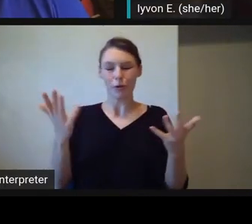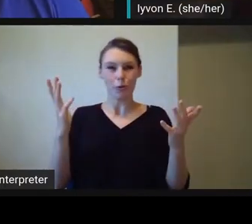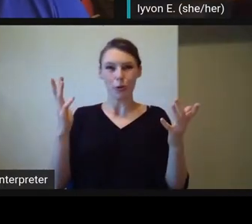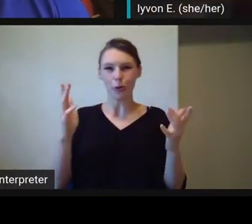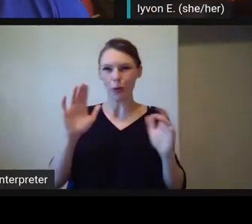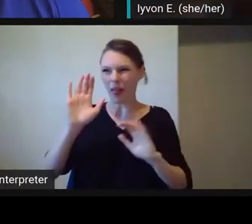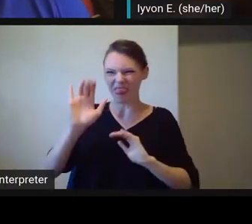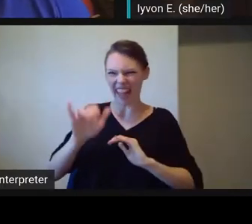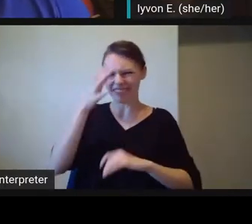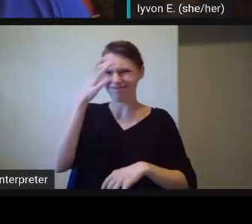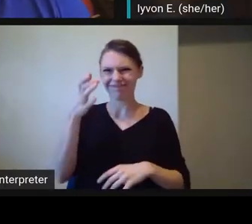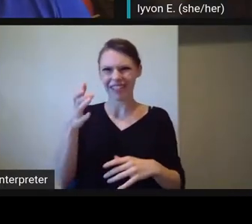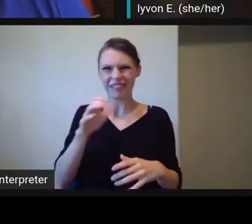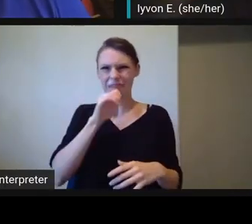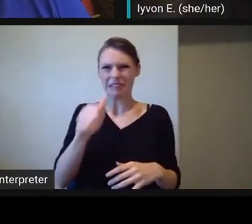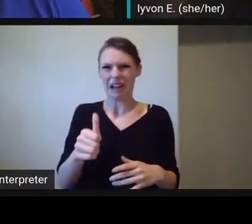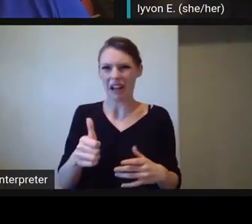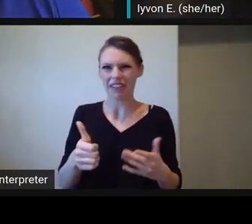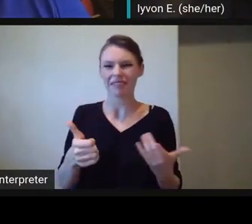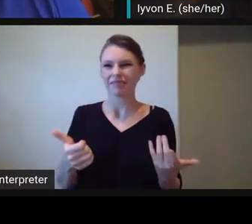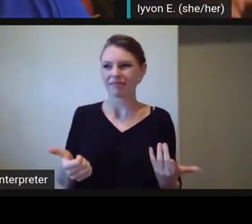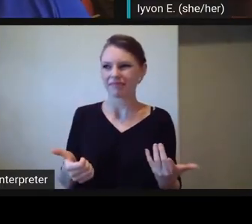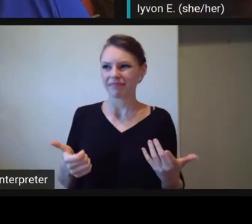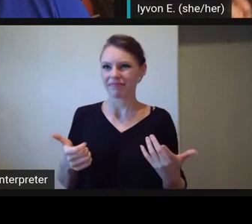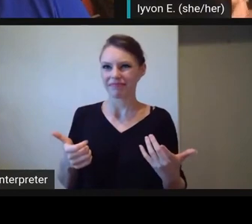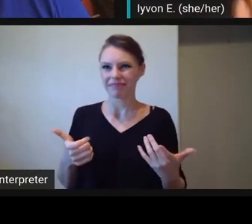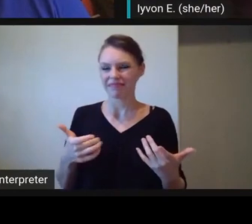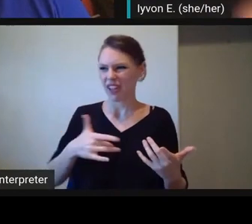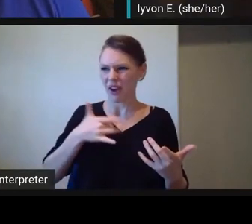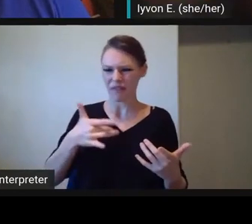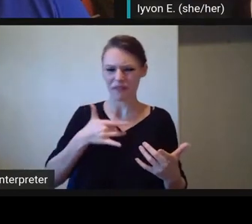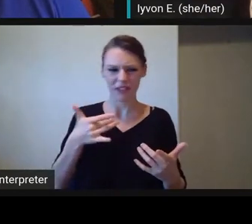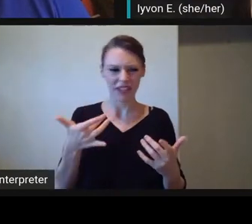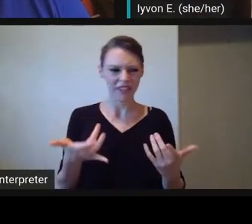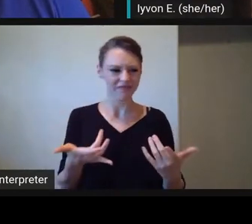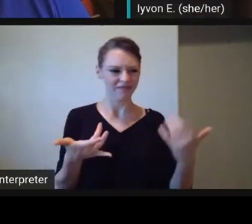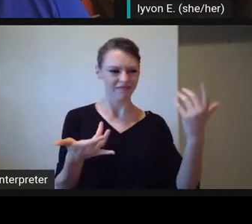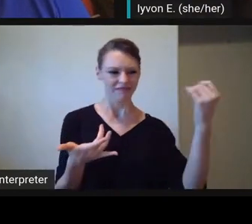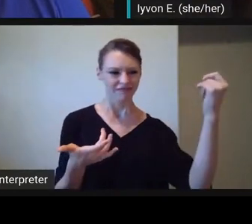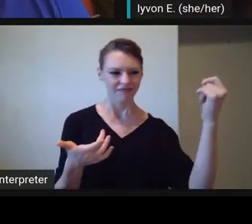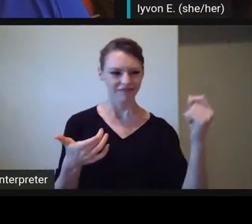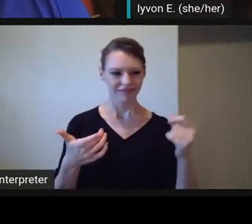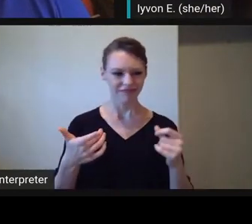Like, that concept is not connected for them until they pivoted into this